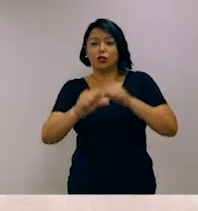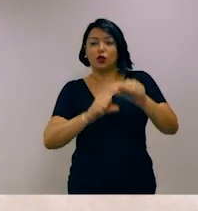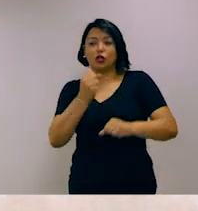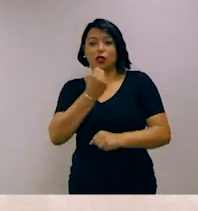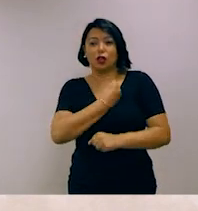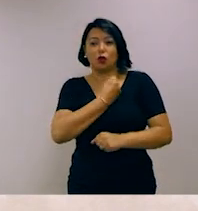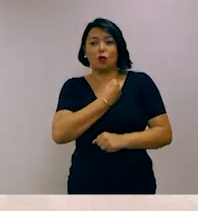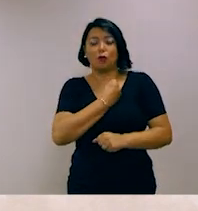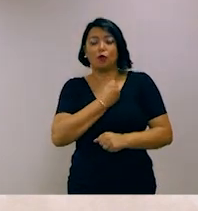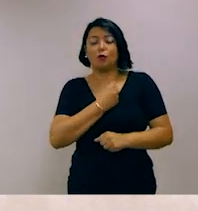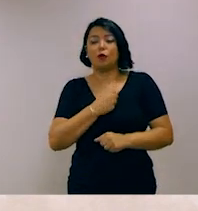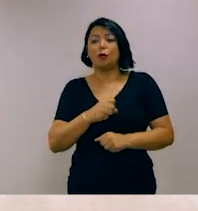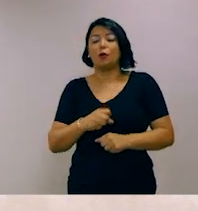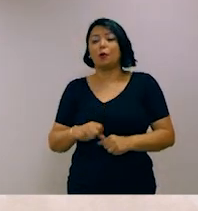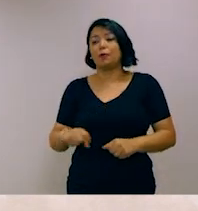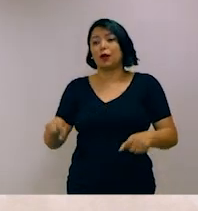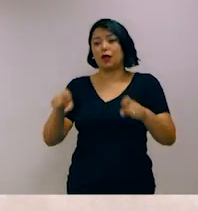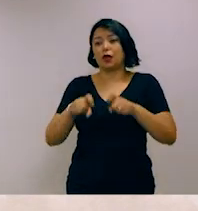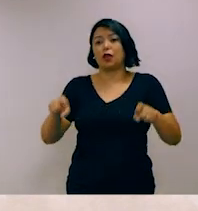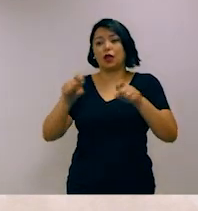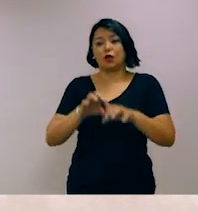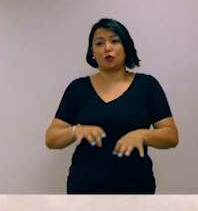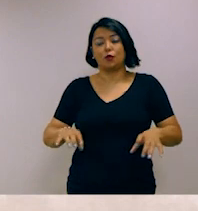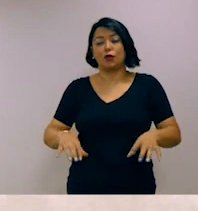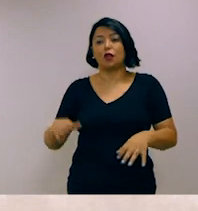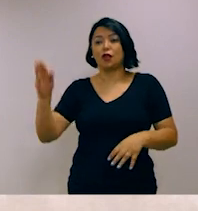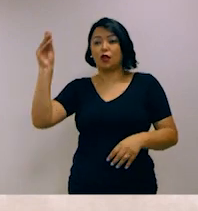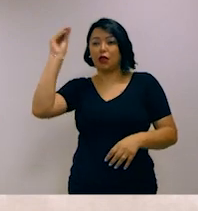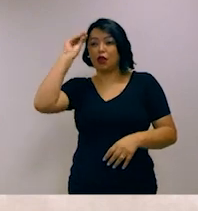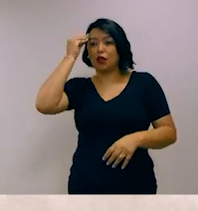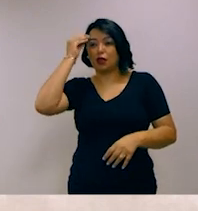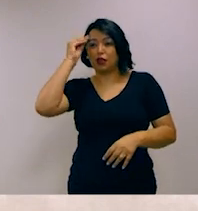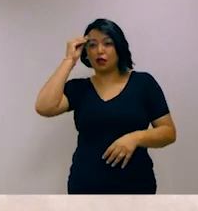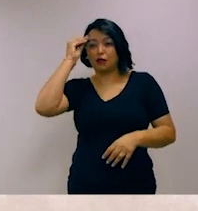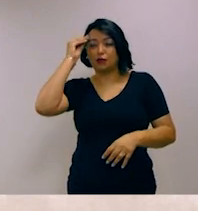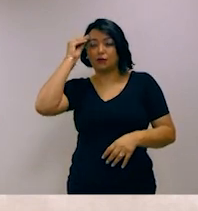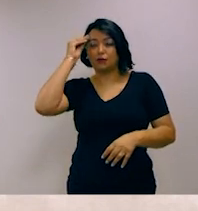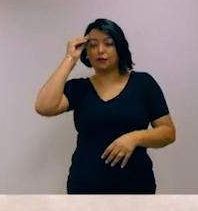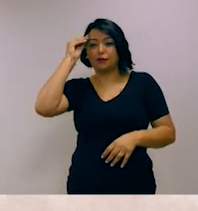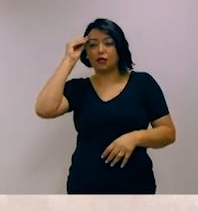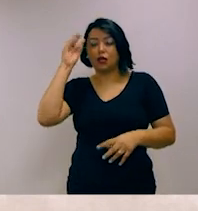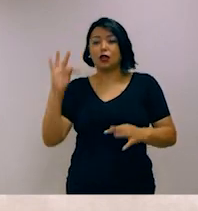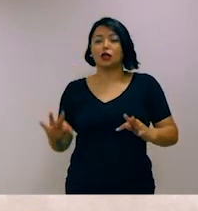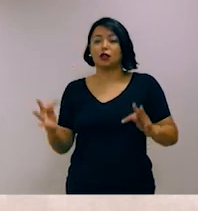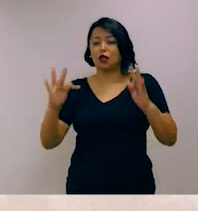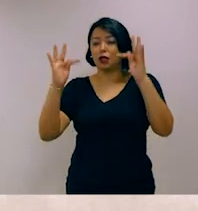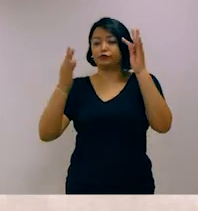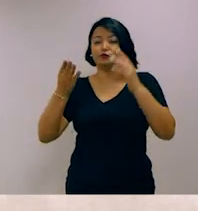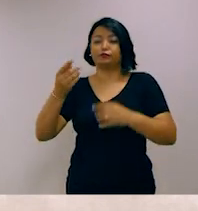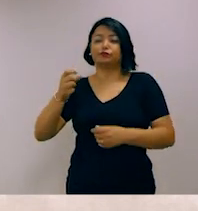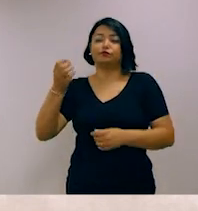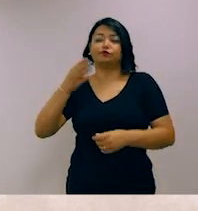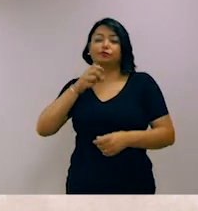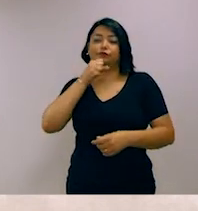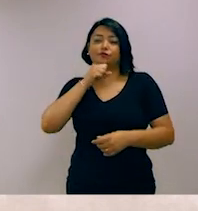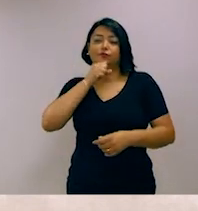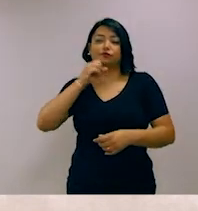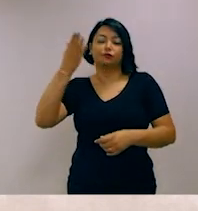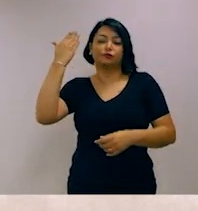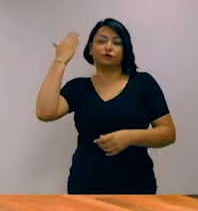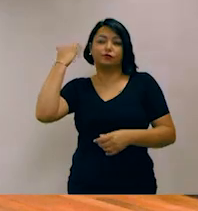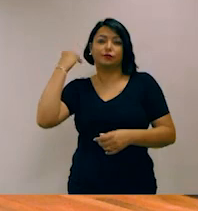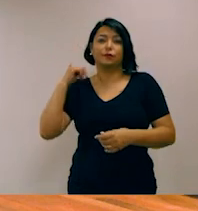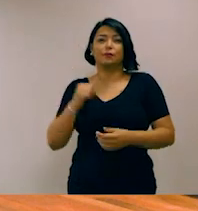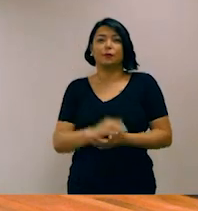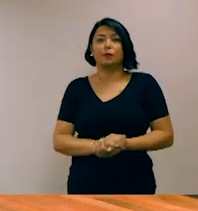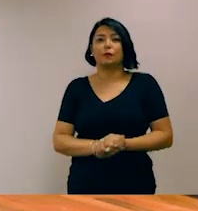numbers, so that the network and the algorithm can understand. And I used a very old